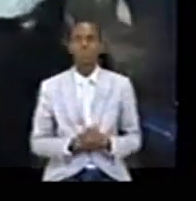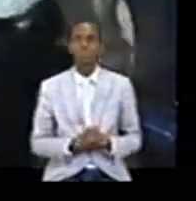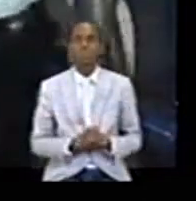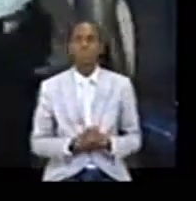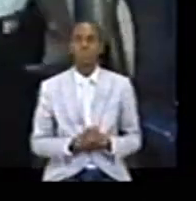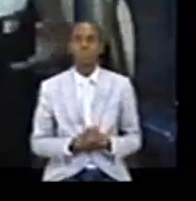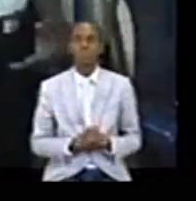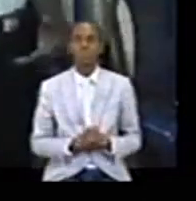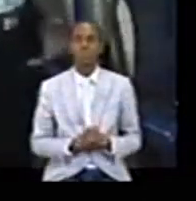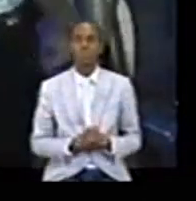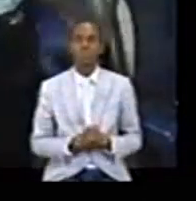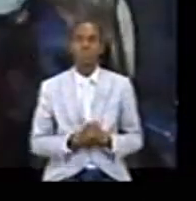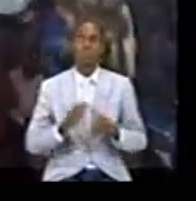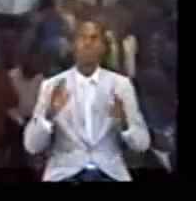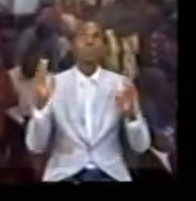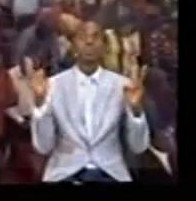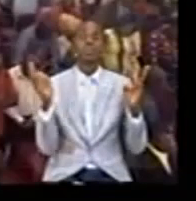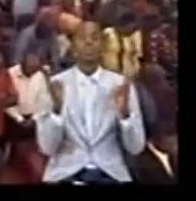victorious,